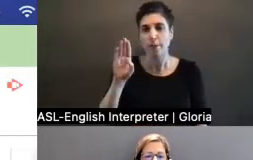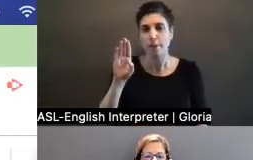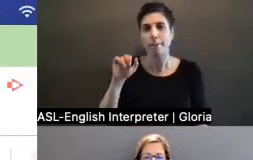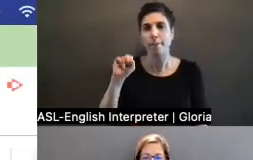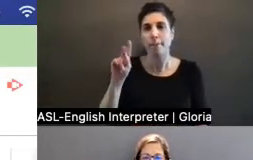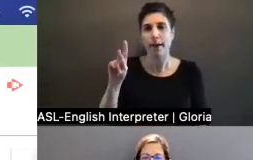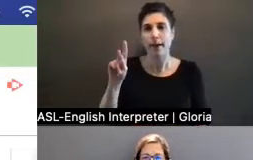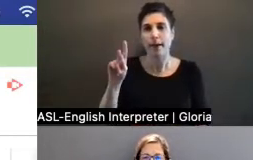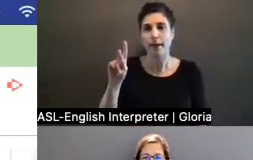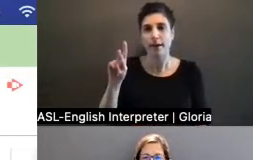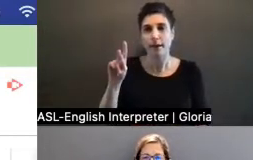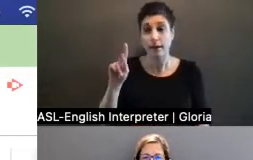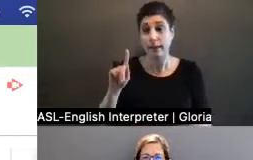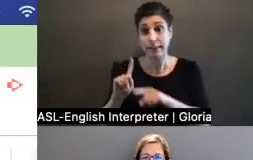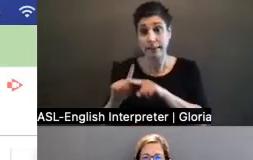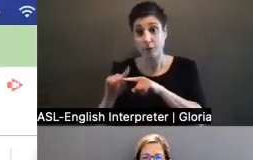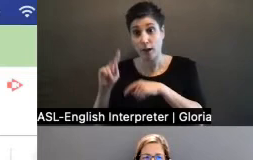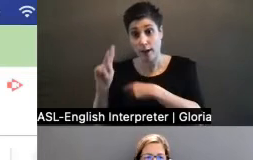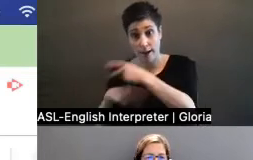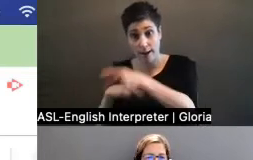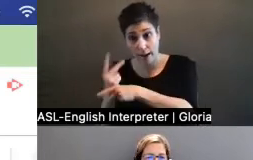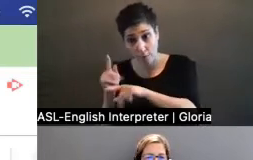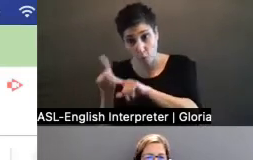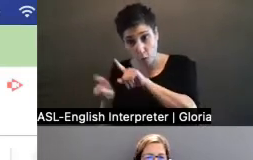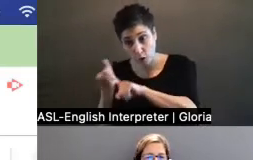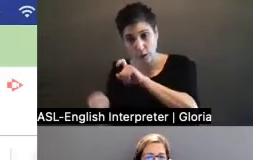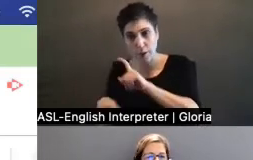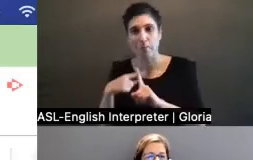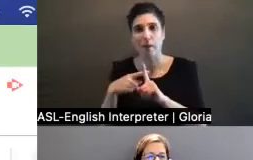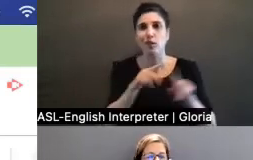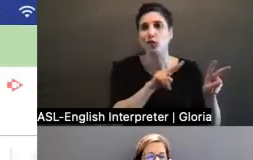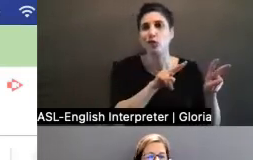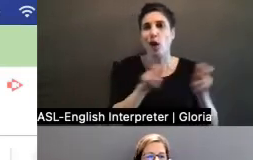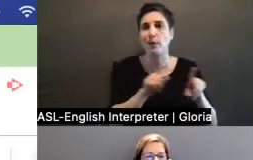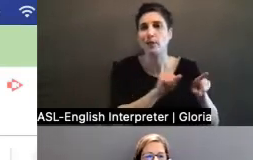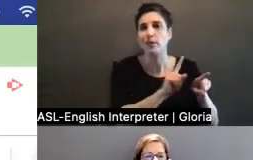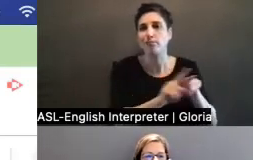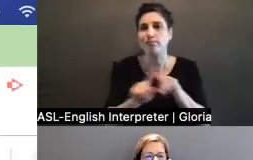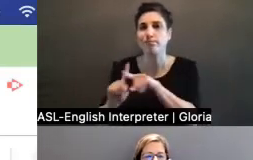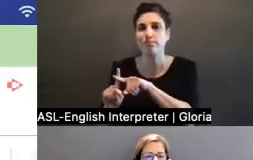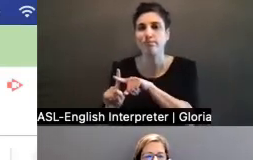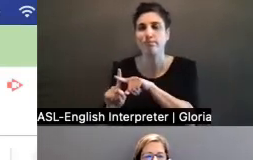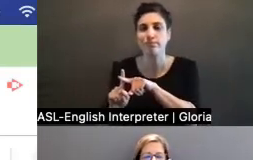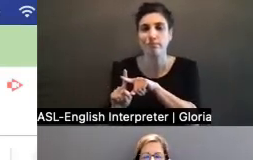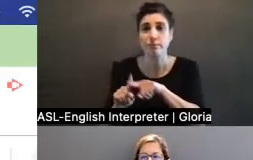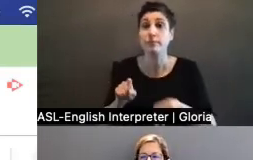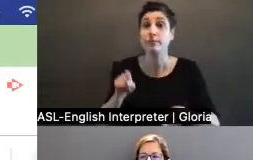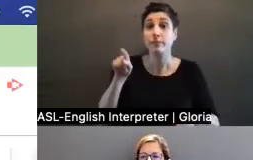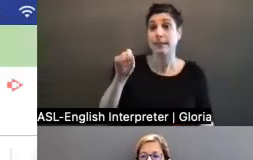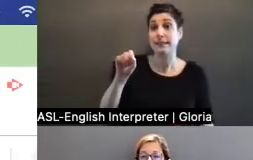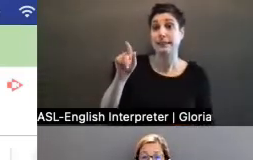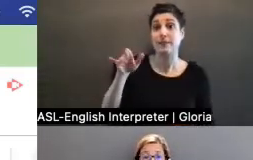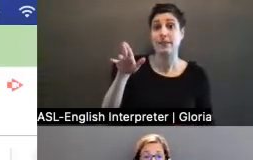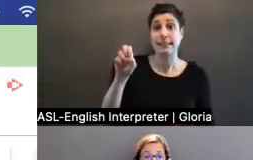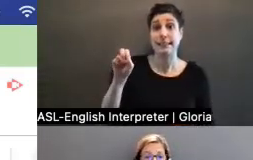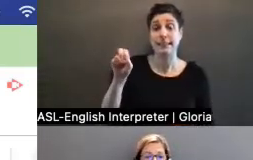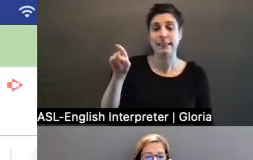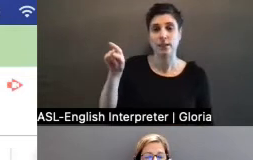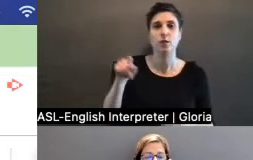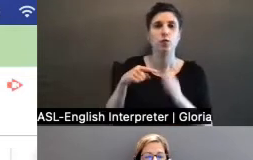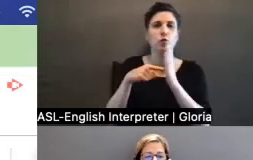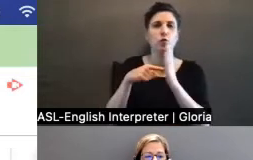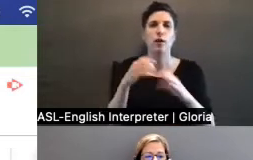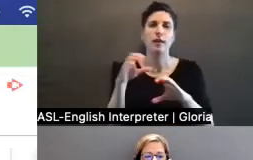the type of questions, but the topics. So I know, Stephanie, you used chemistry, but I'm just going to put math just as an example, and you will